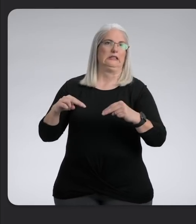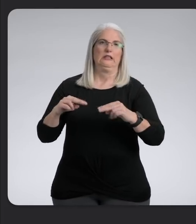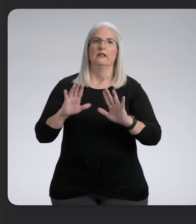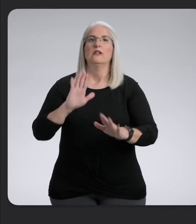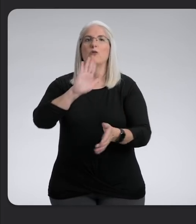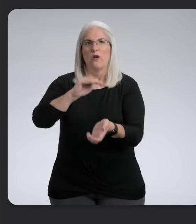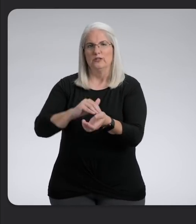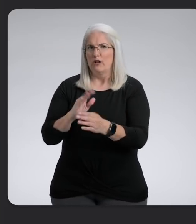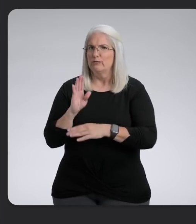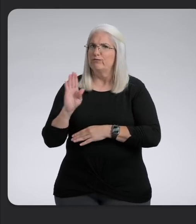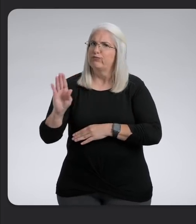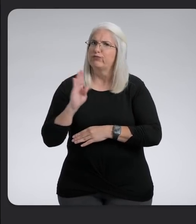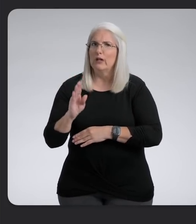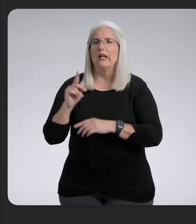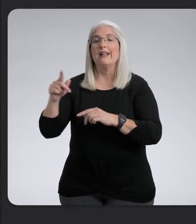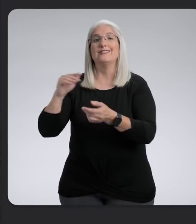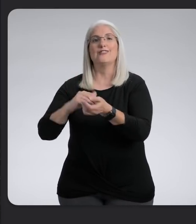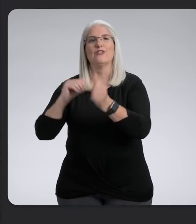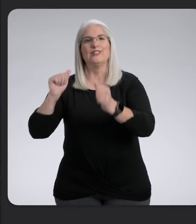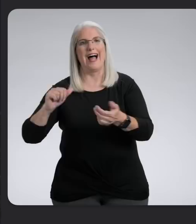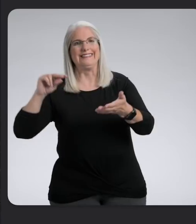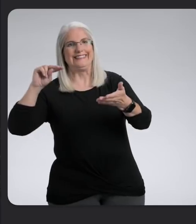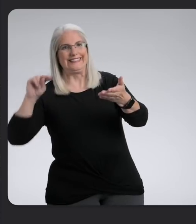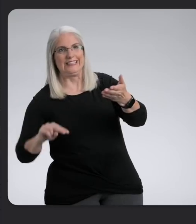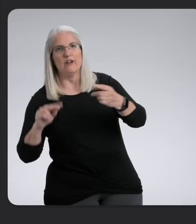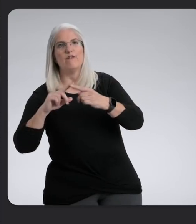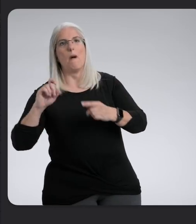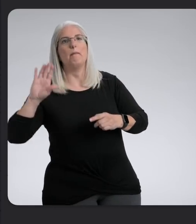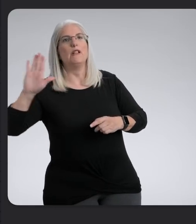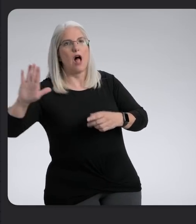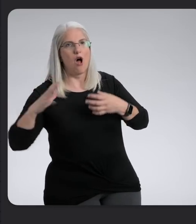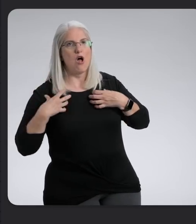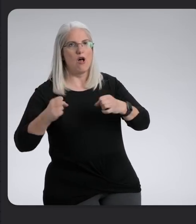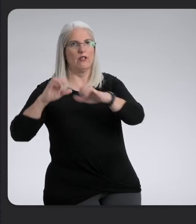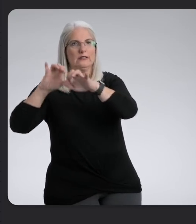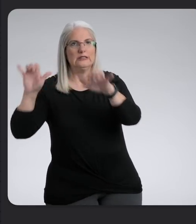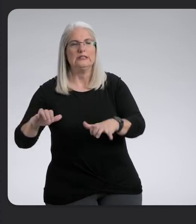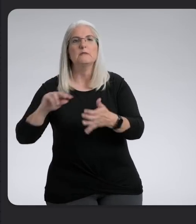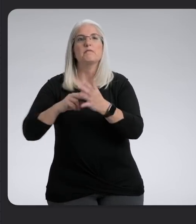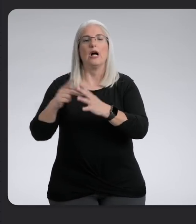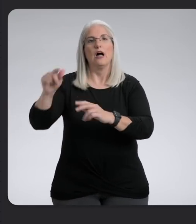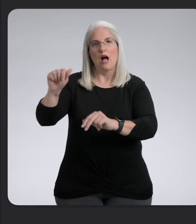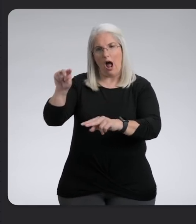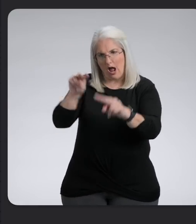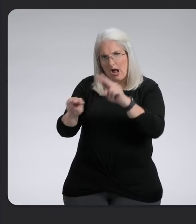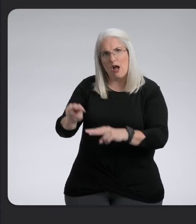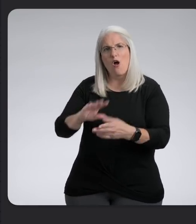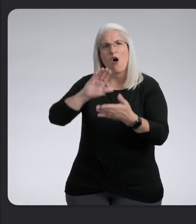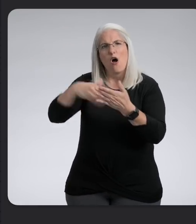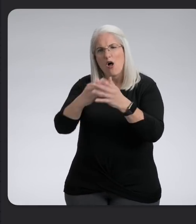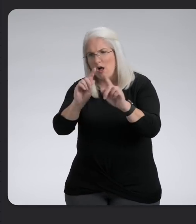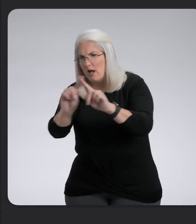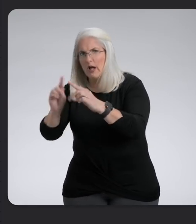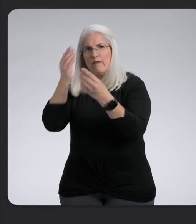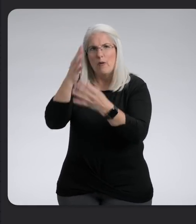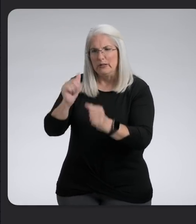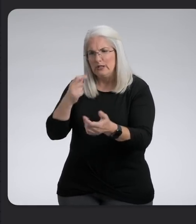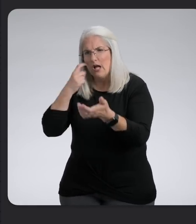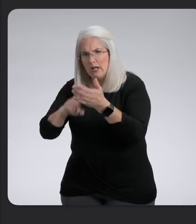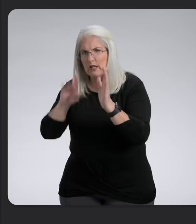from their electronic health record system and look for important trends such as changes in activity and a history of alerts like high heart